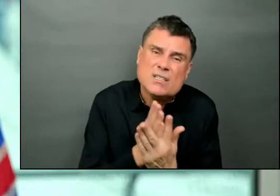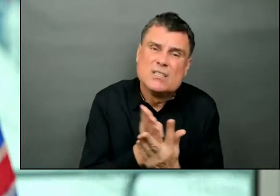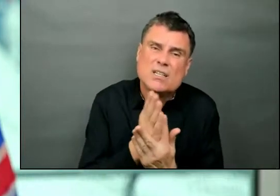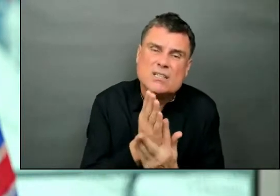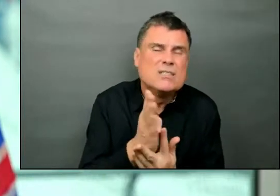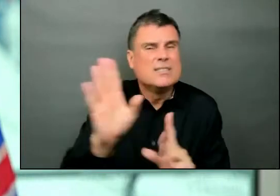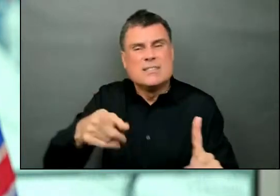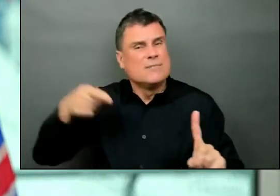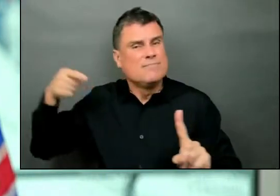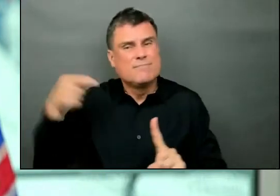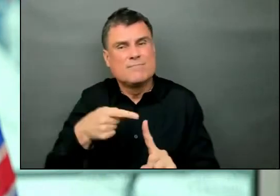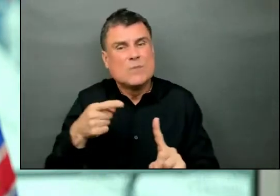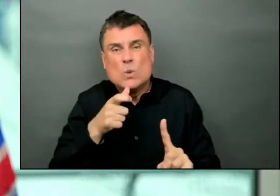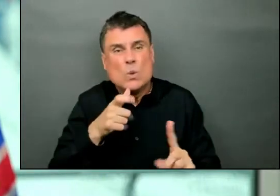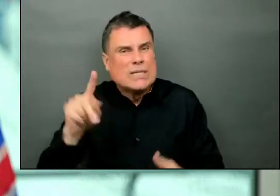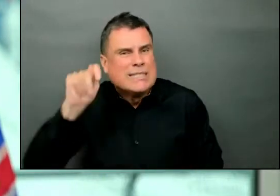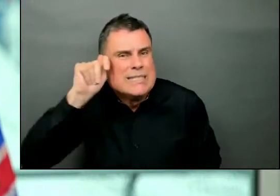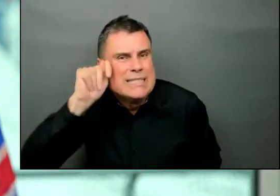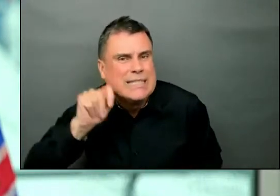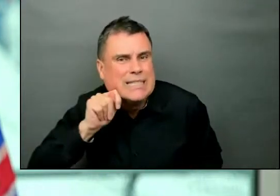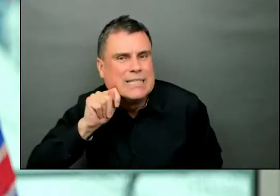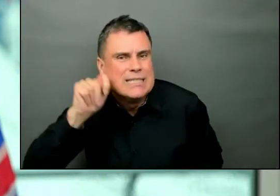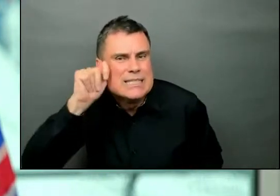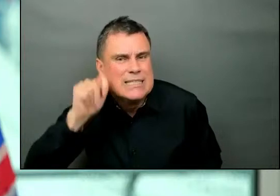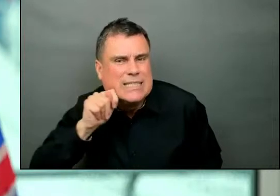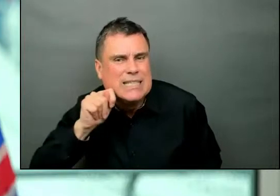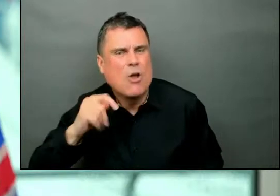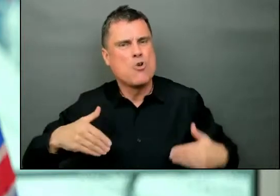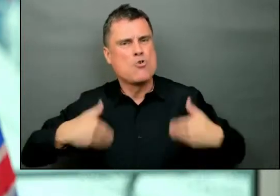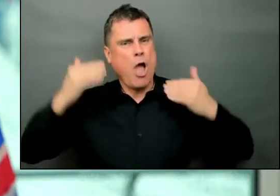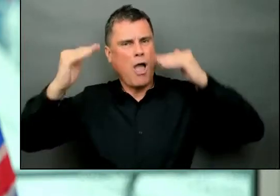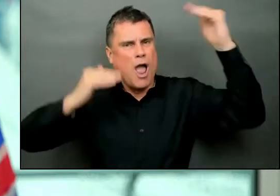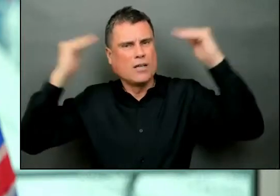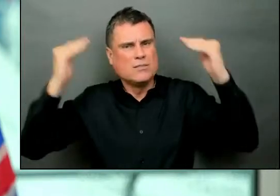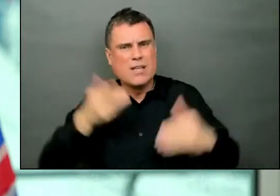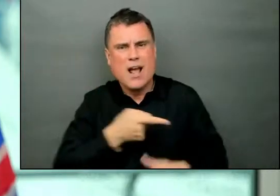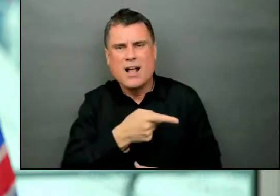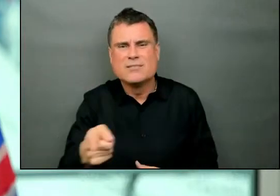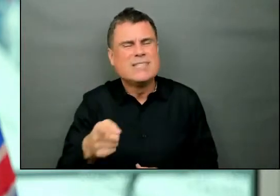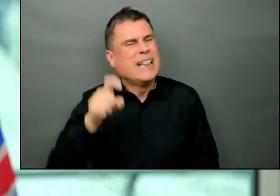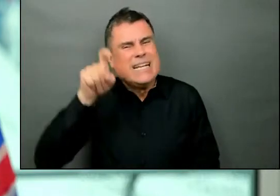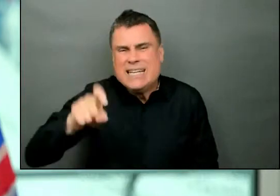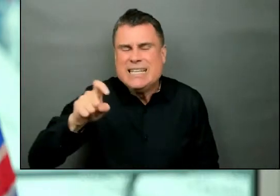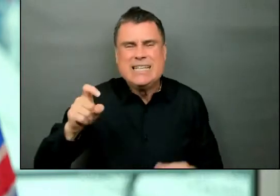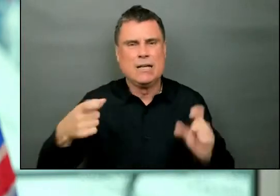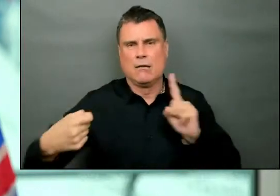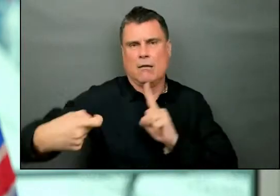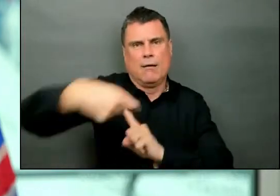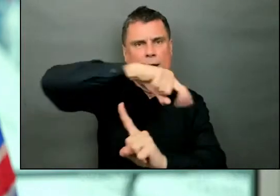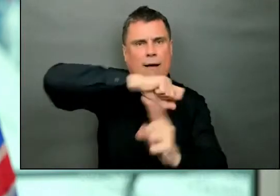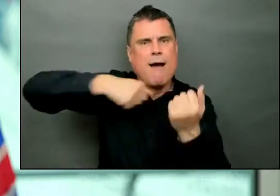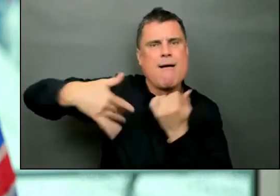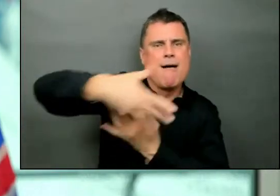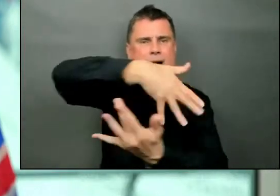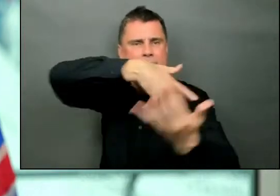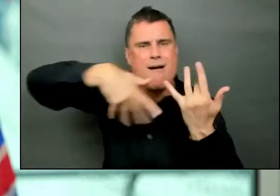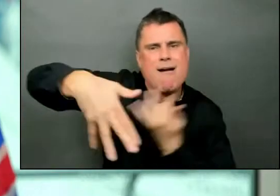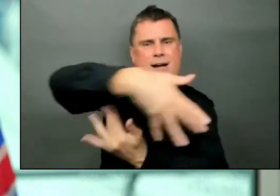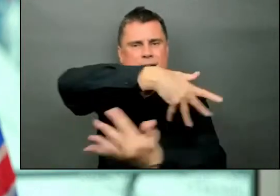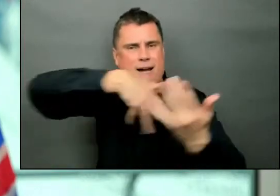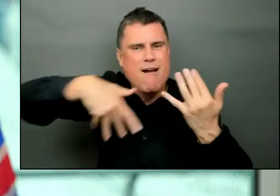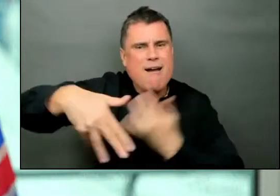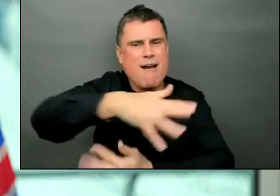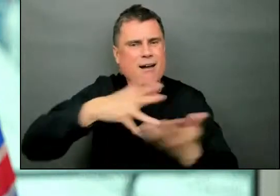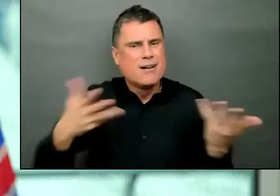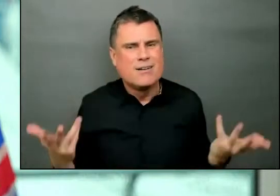our teenagers and young adults, but also all the children who are seeing a strange new world. So we are working